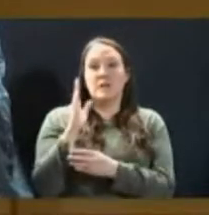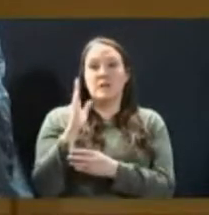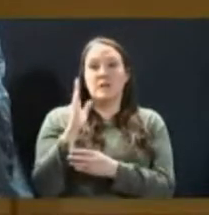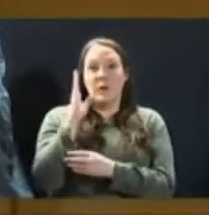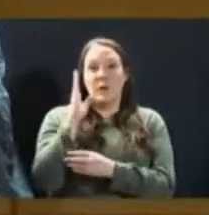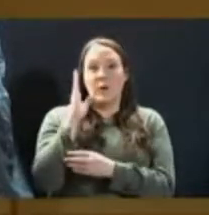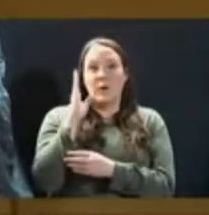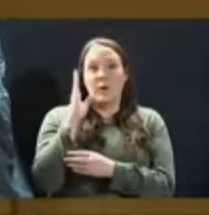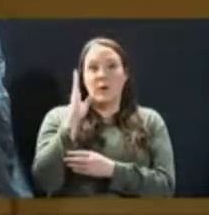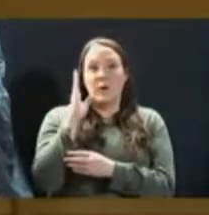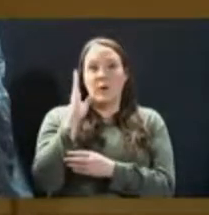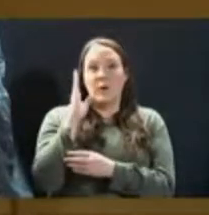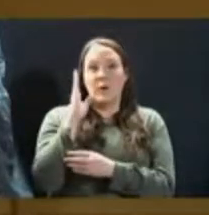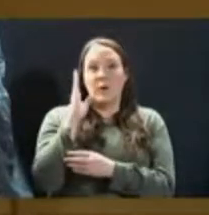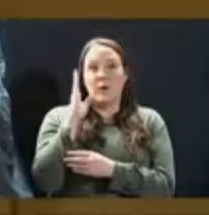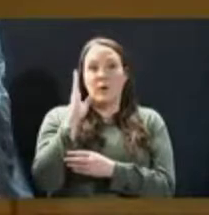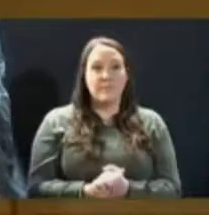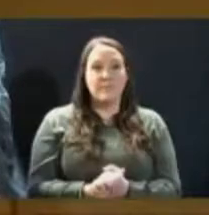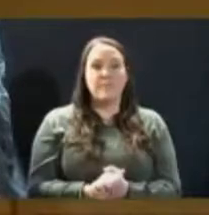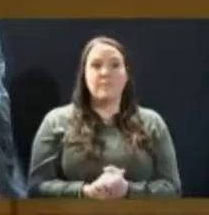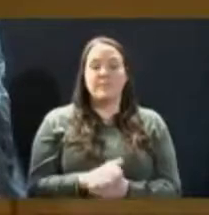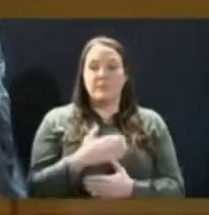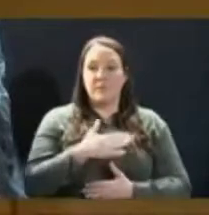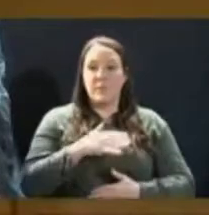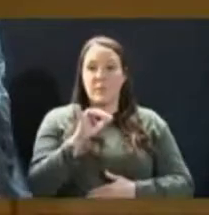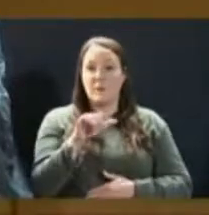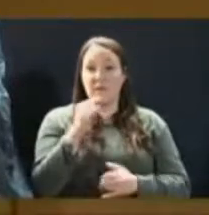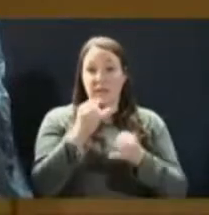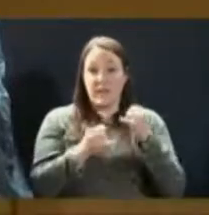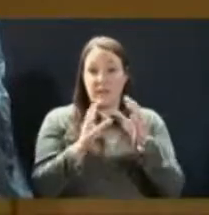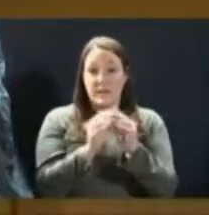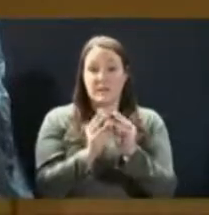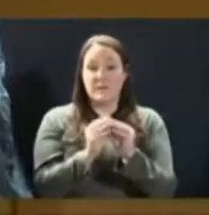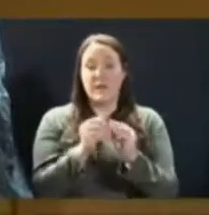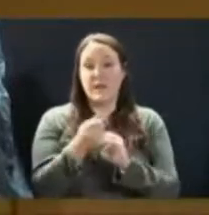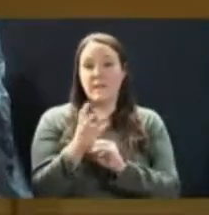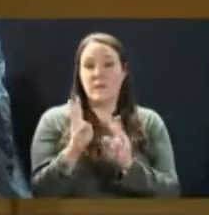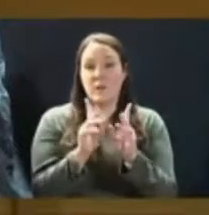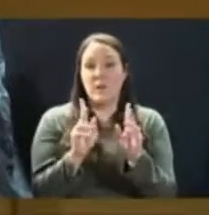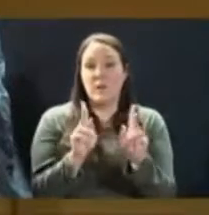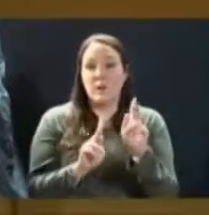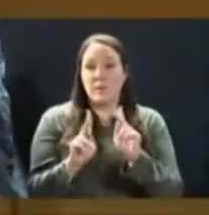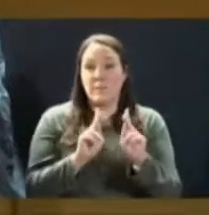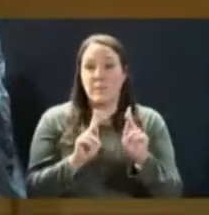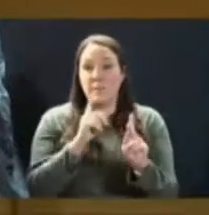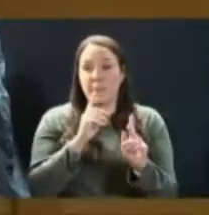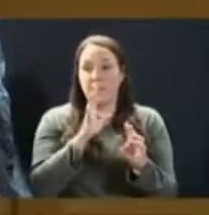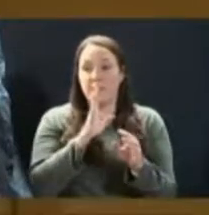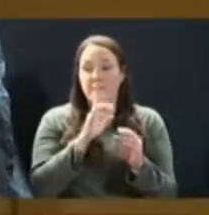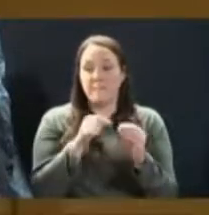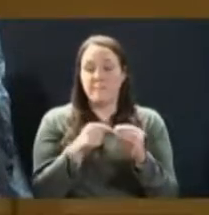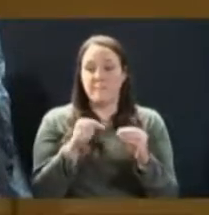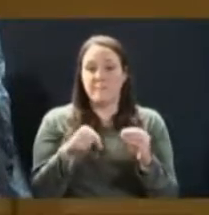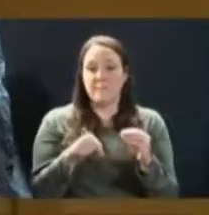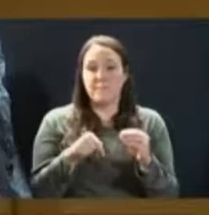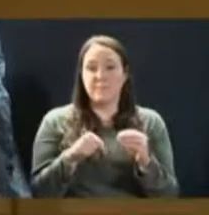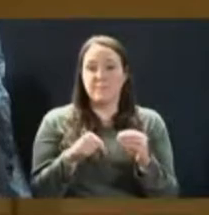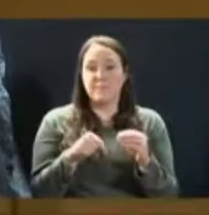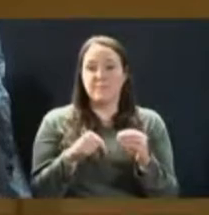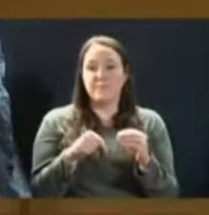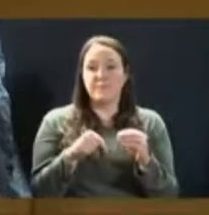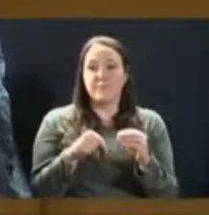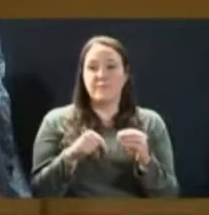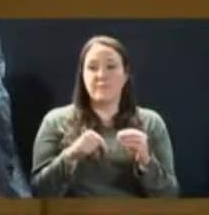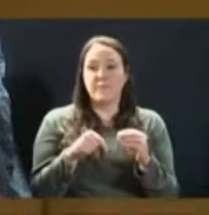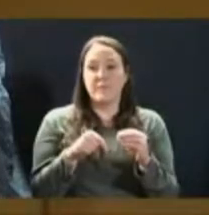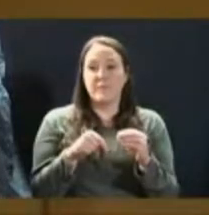end of May. I appreciate that. So at our last meeting, and several people referenced this in emails that they sent to me, is